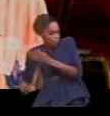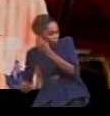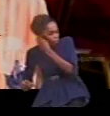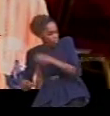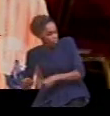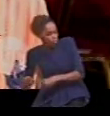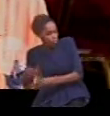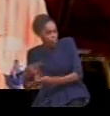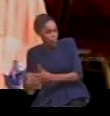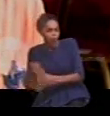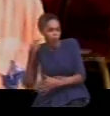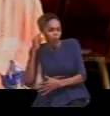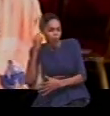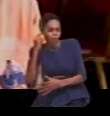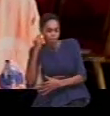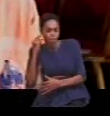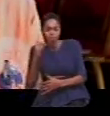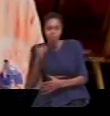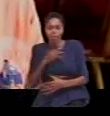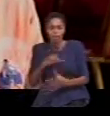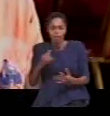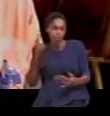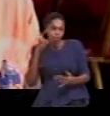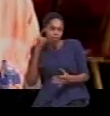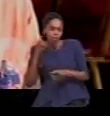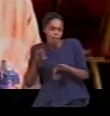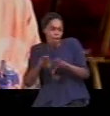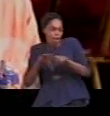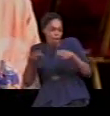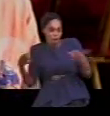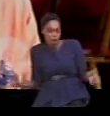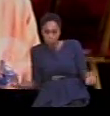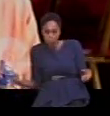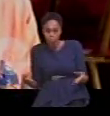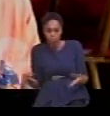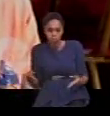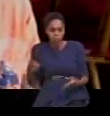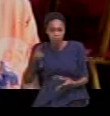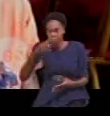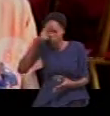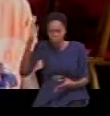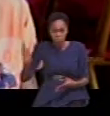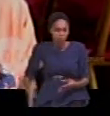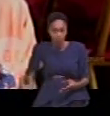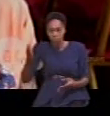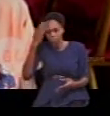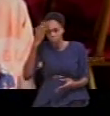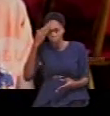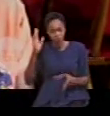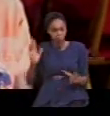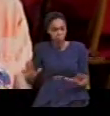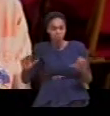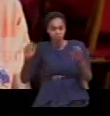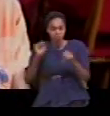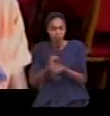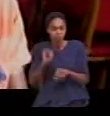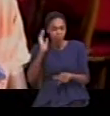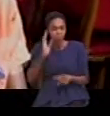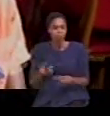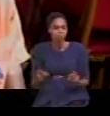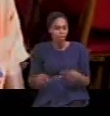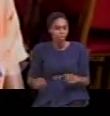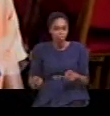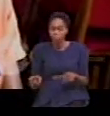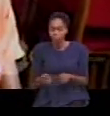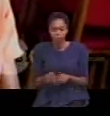ear. So I was surprised. I never knew that the miracle is going to come so sudden